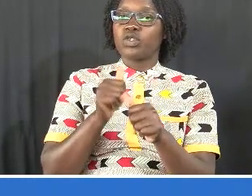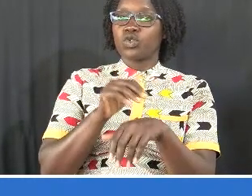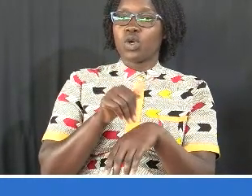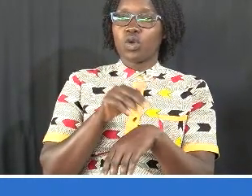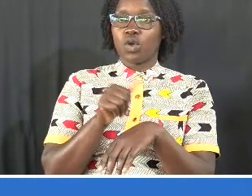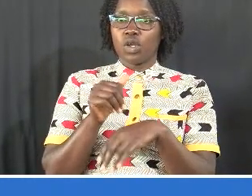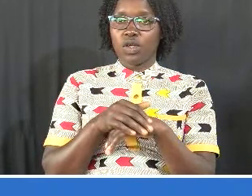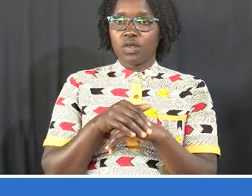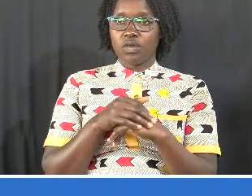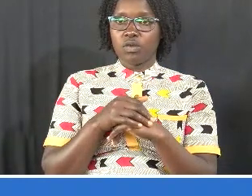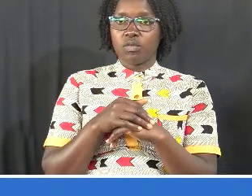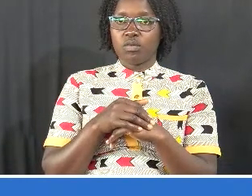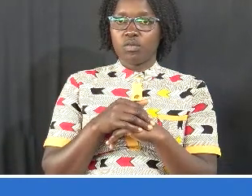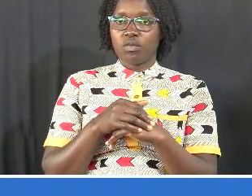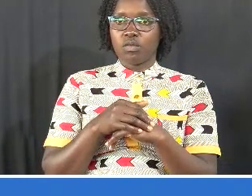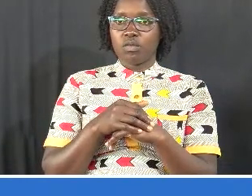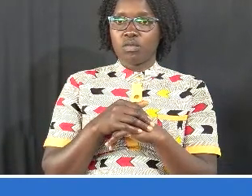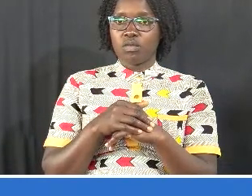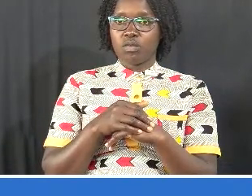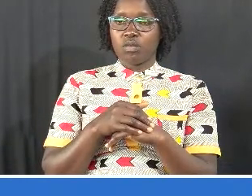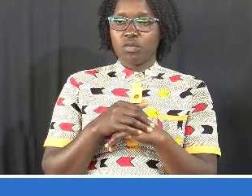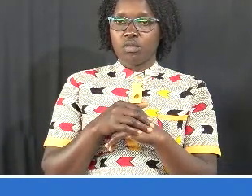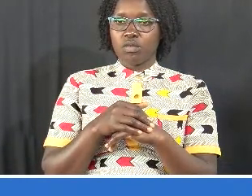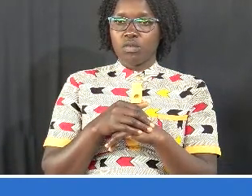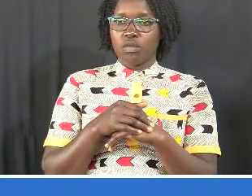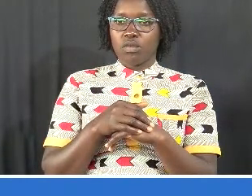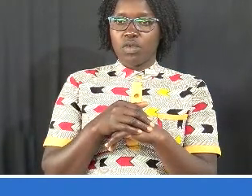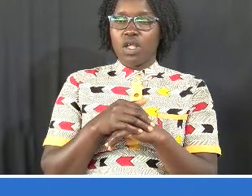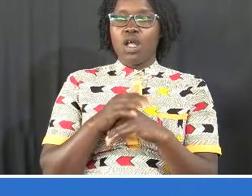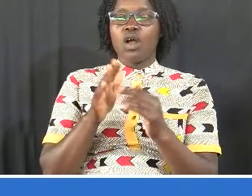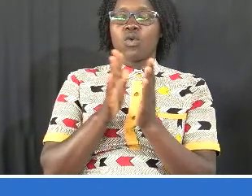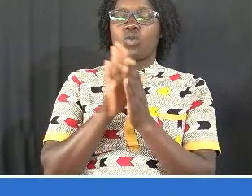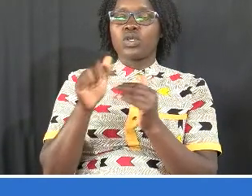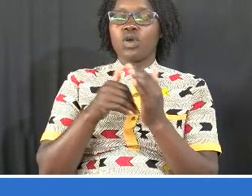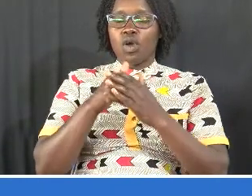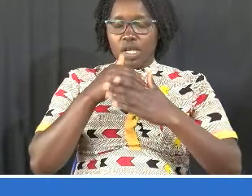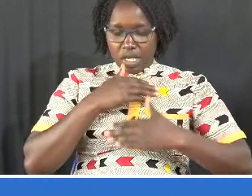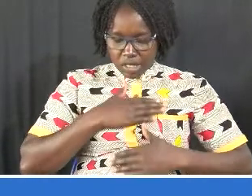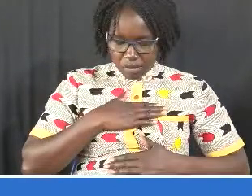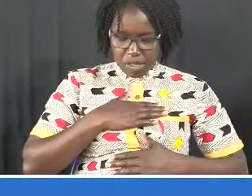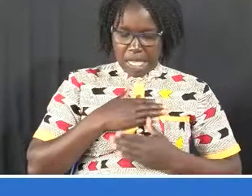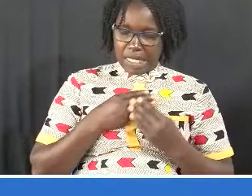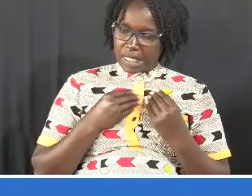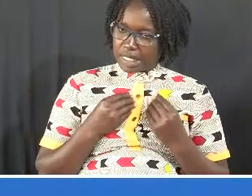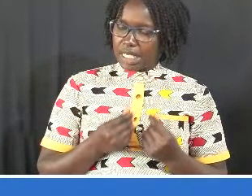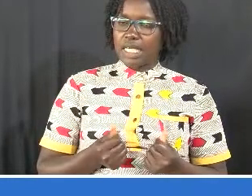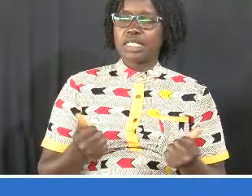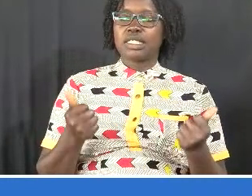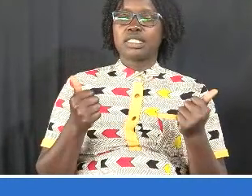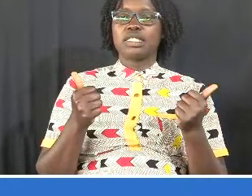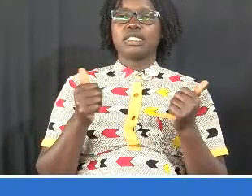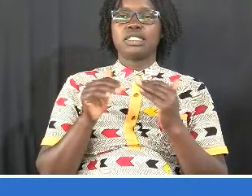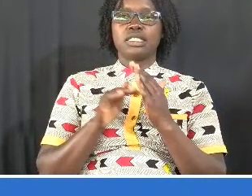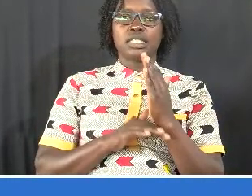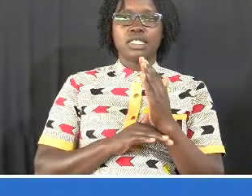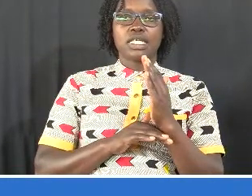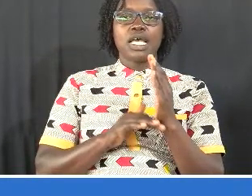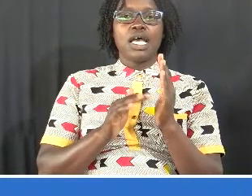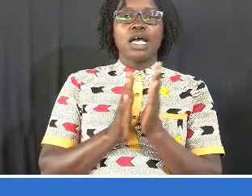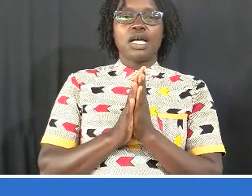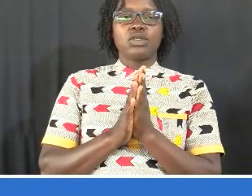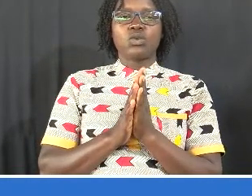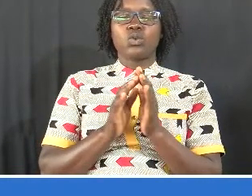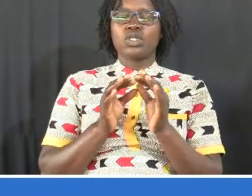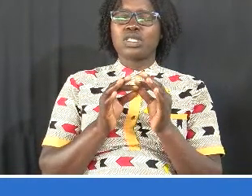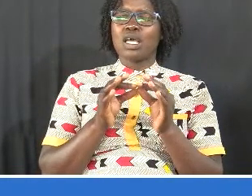called, with all lowliness and gentleness, and with